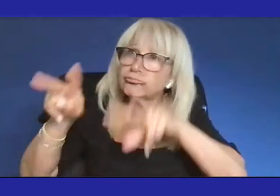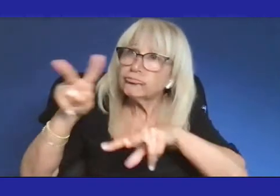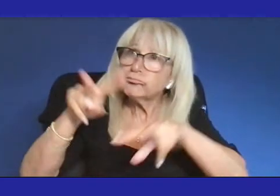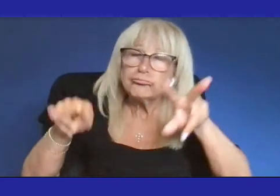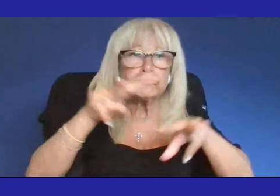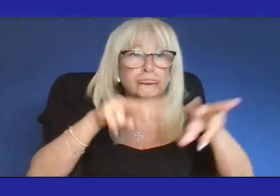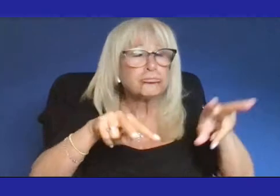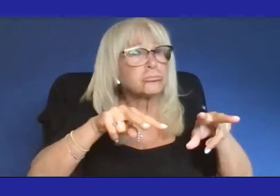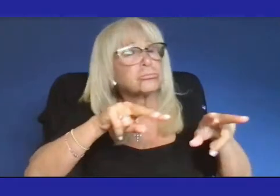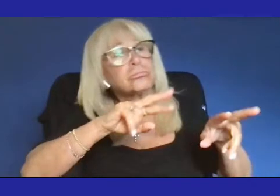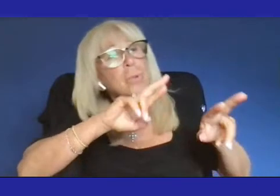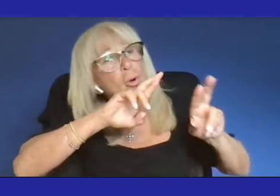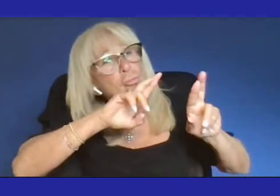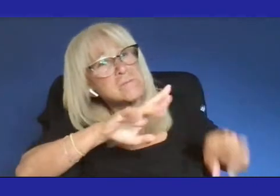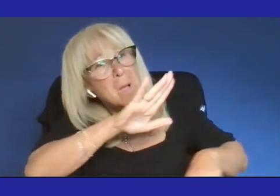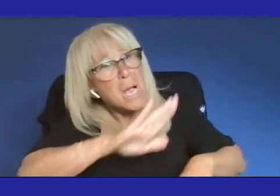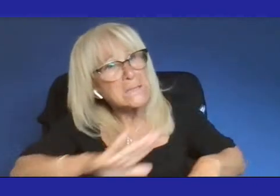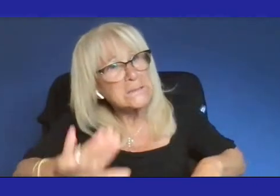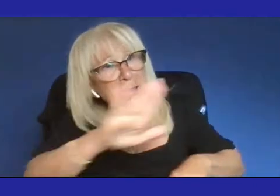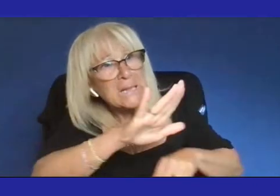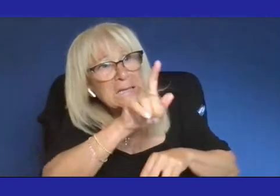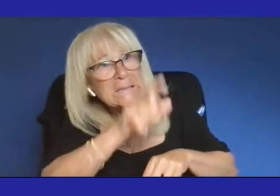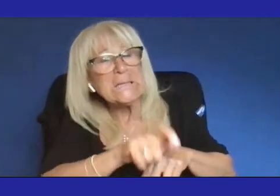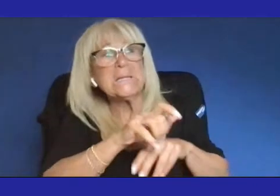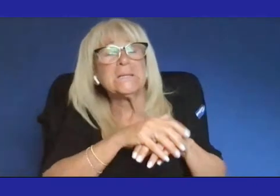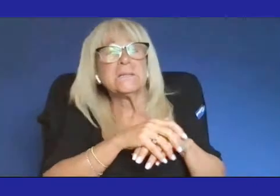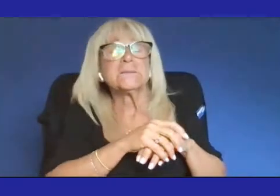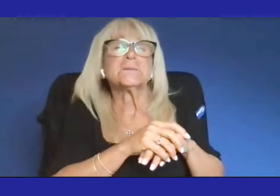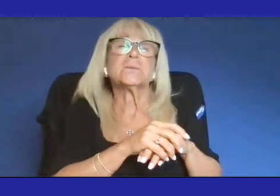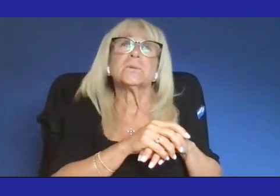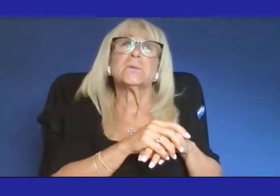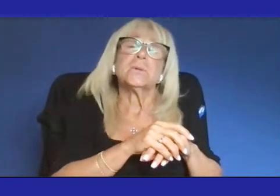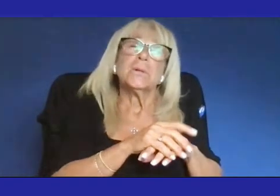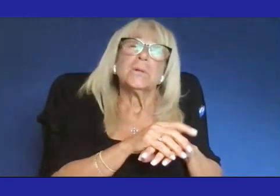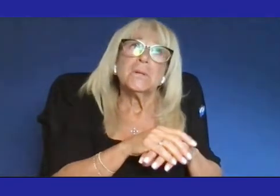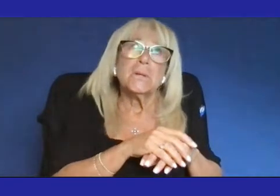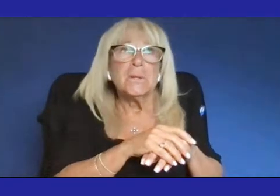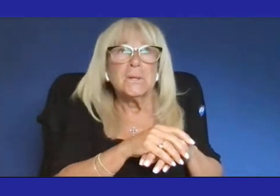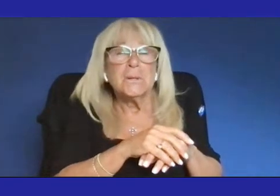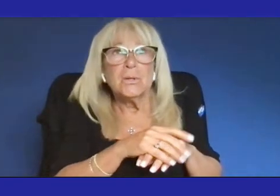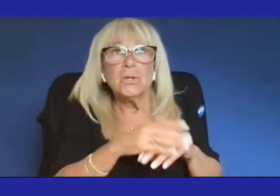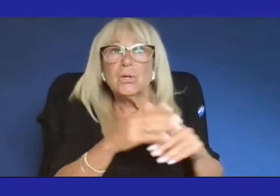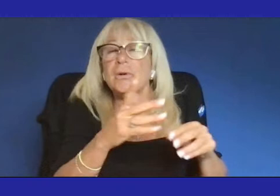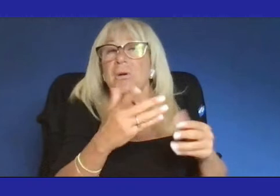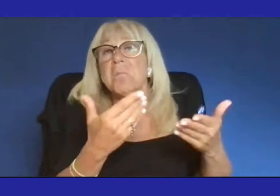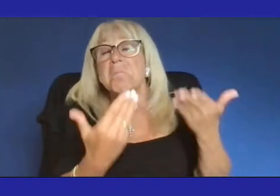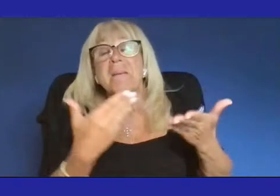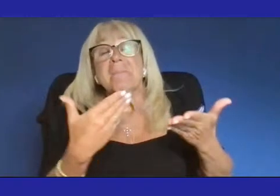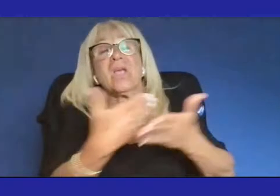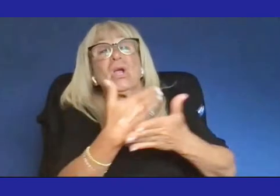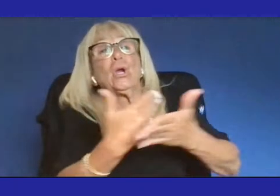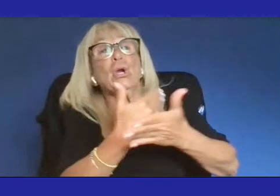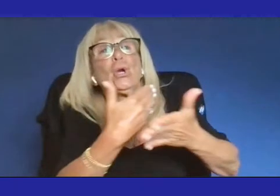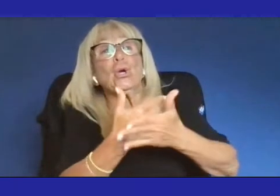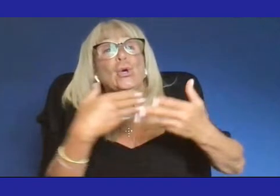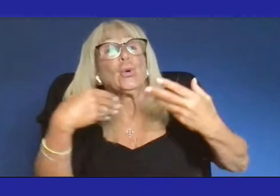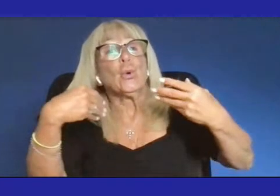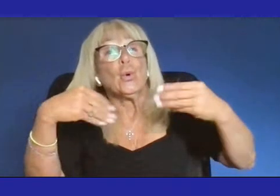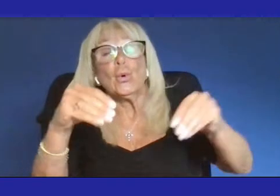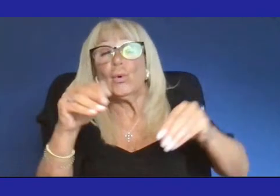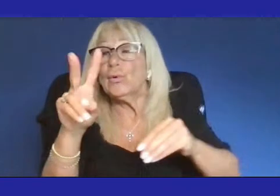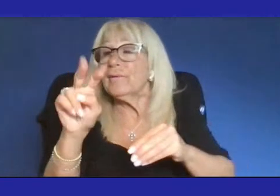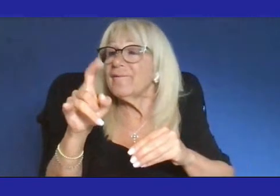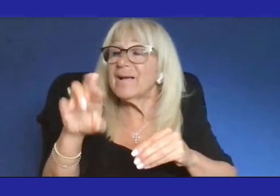need for either new vendors to provide food within the hospital or